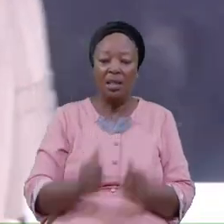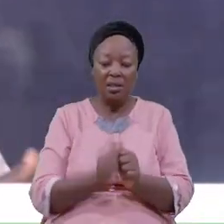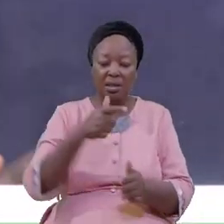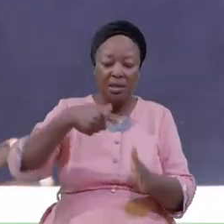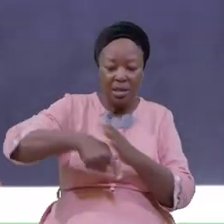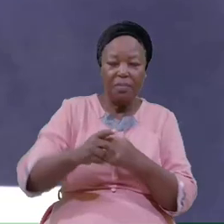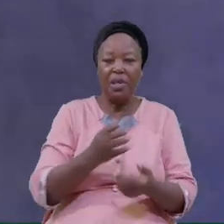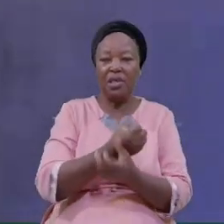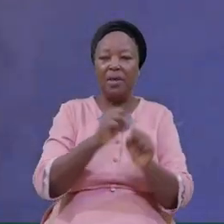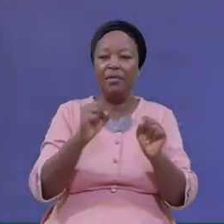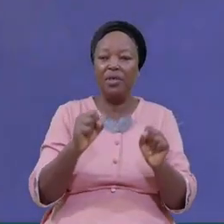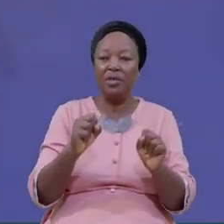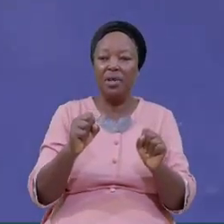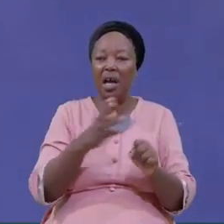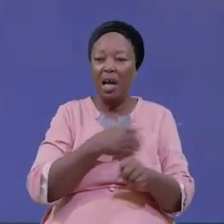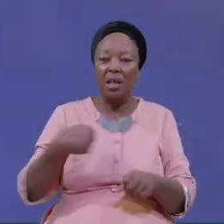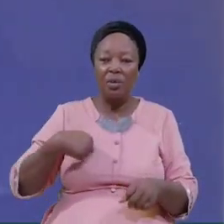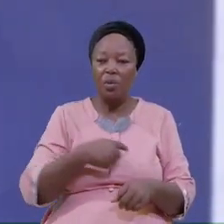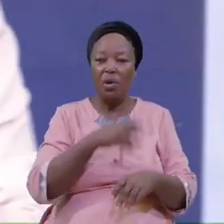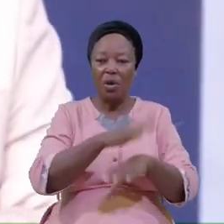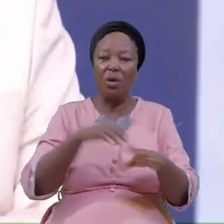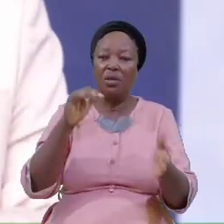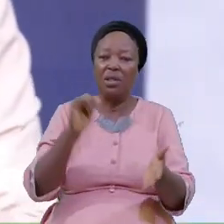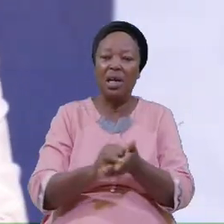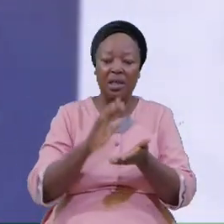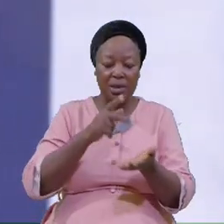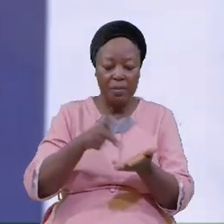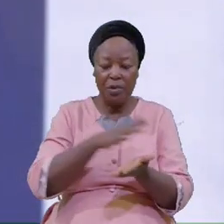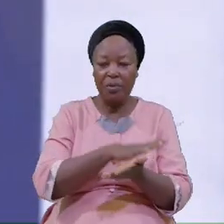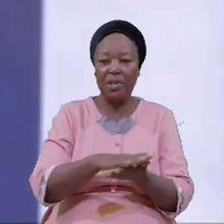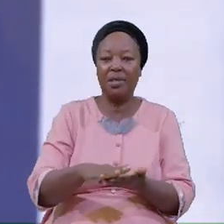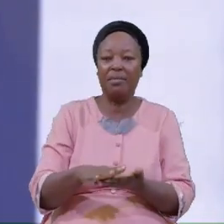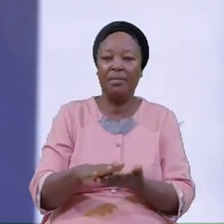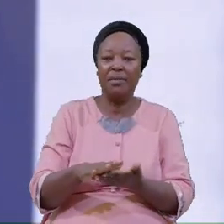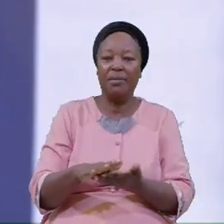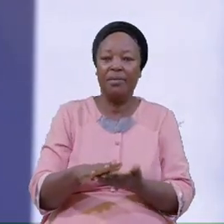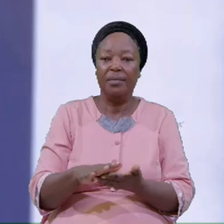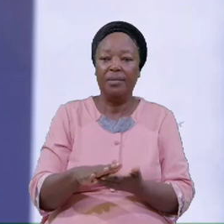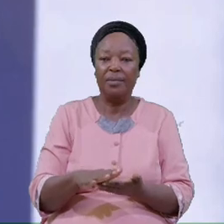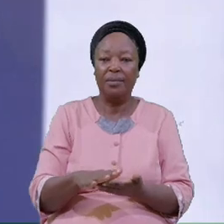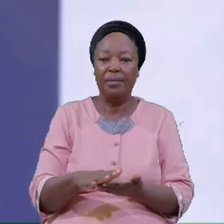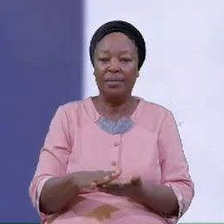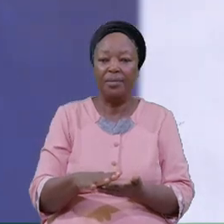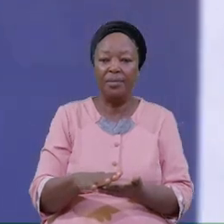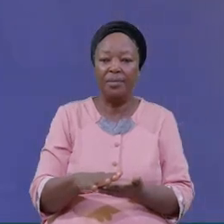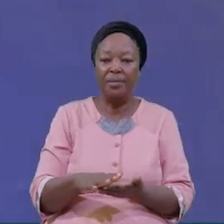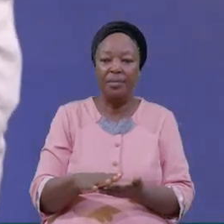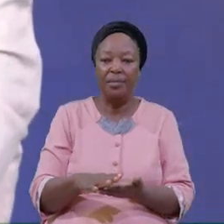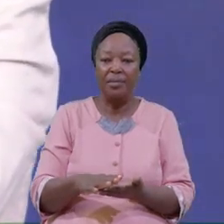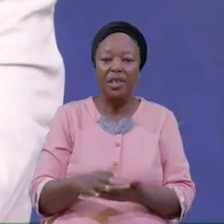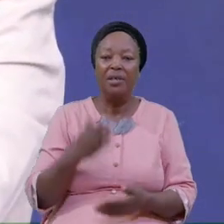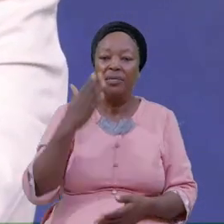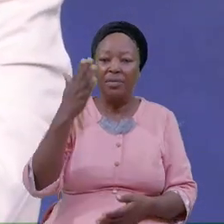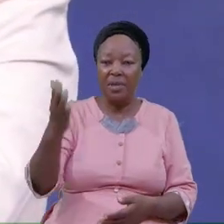salvation. And we call that purity. Il y a un salut plus grand, plus profond, plus large que nous appelons la pureté. There is